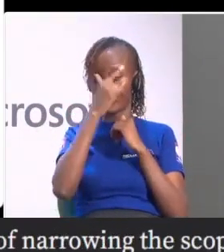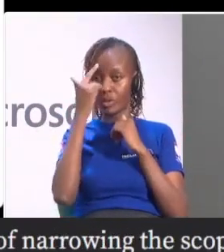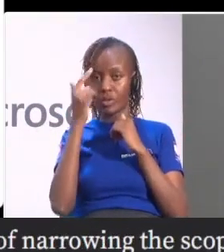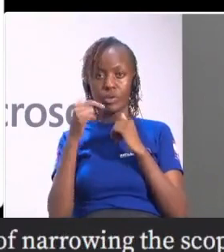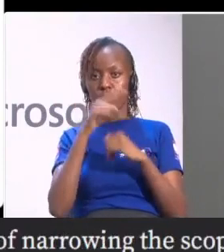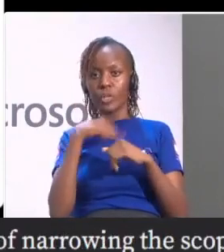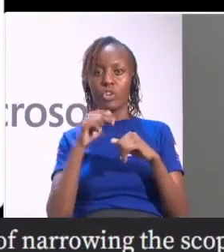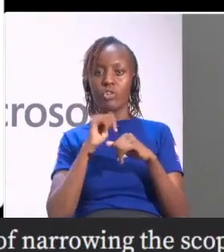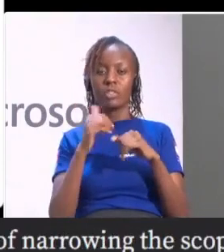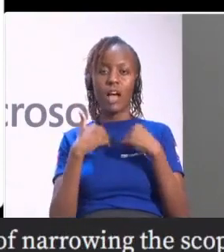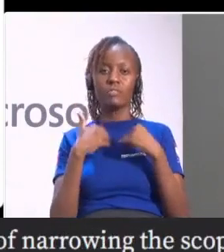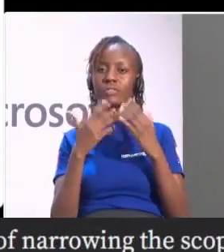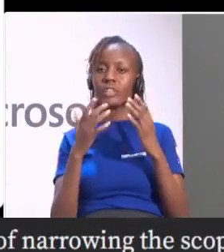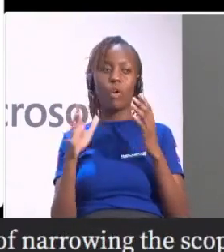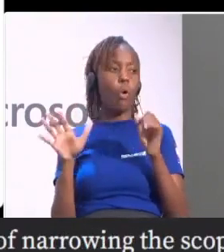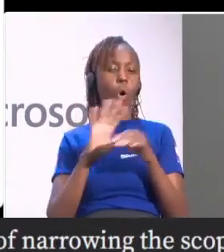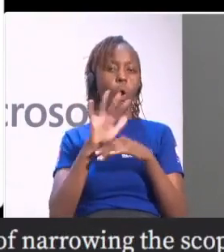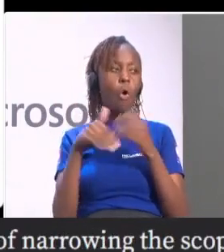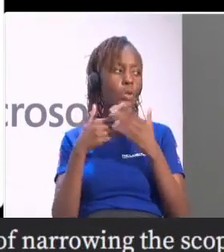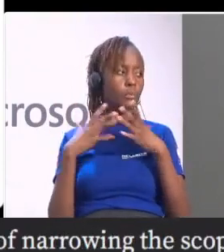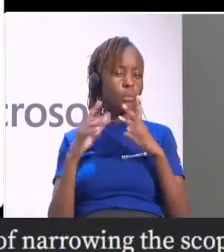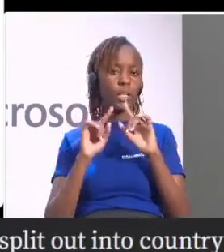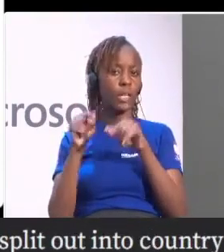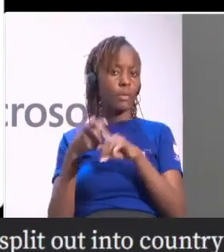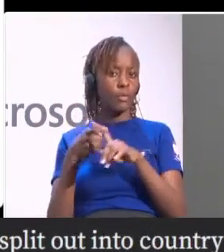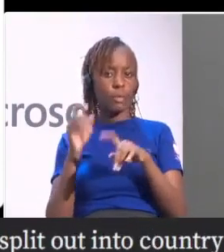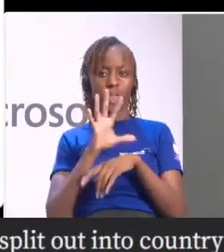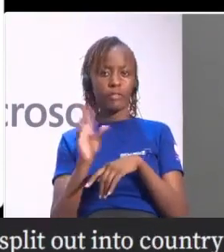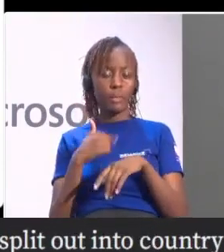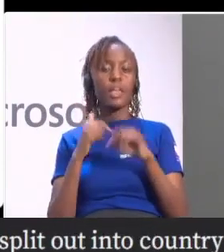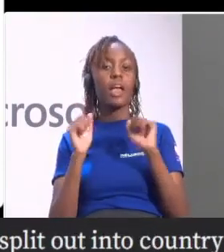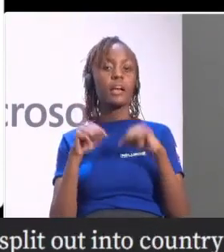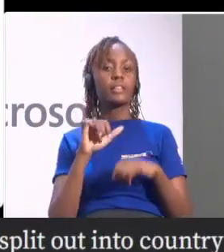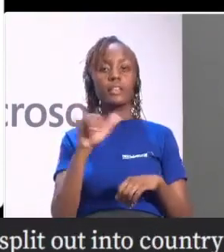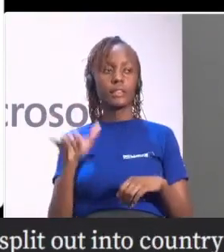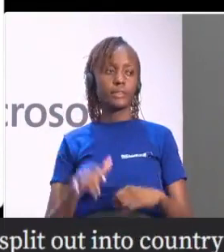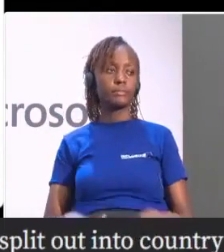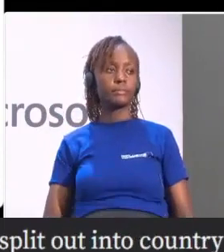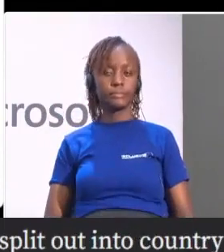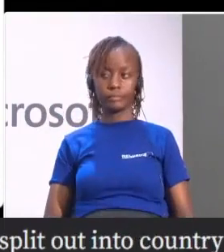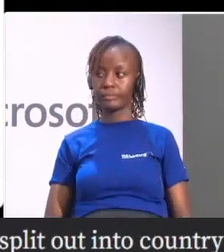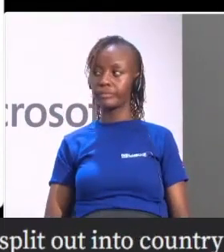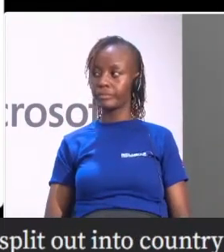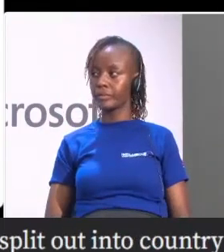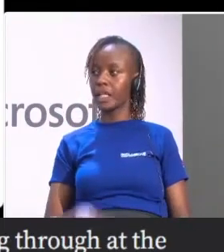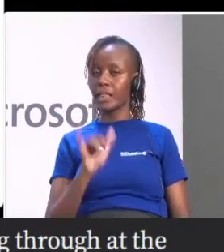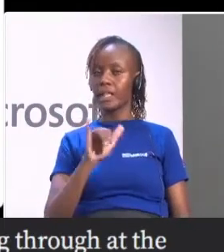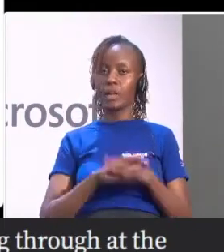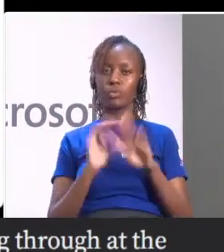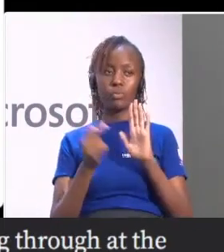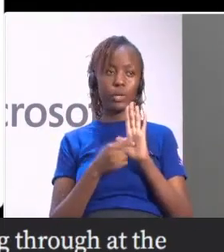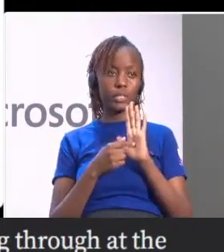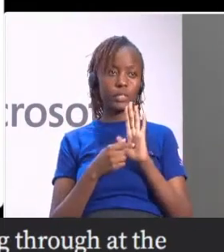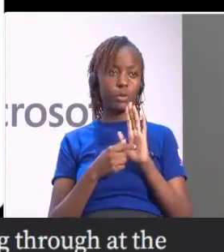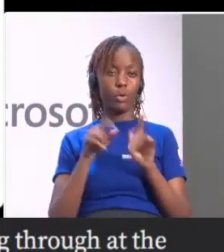at the moment from the continent. So that was one of the aspects that we were thinking about taking this on. Yeah, it's a good point. And we even played